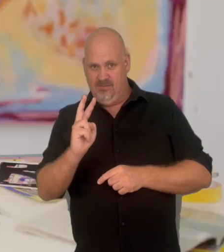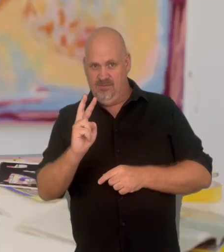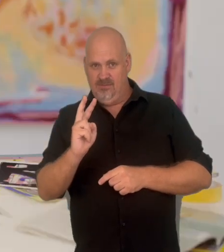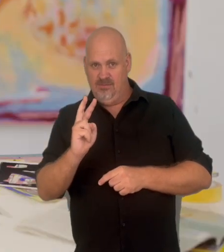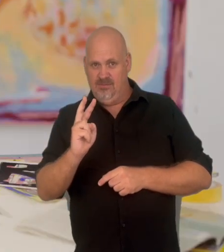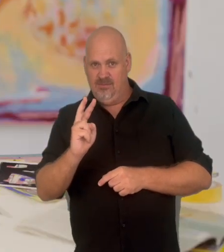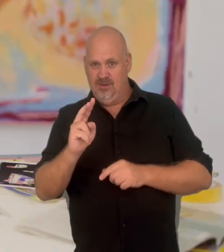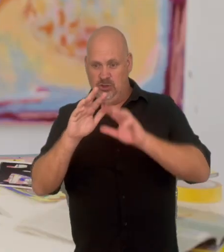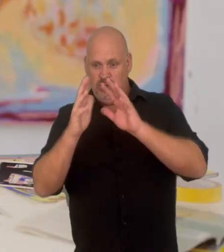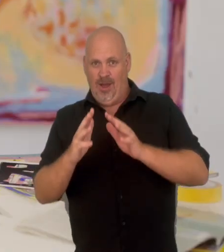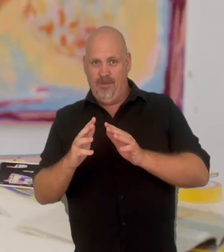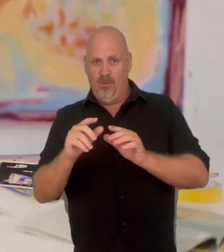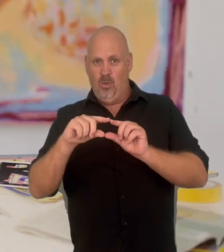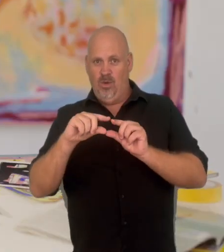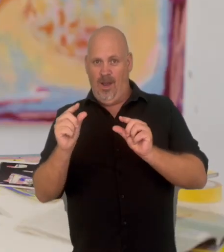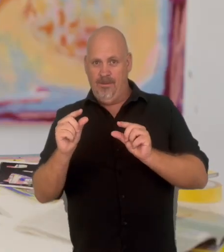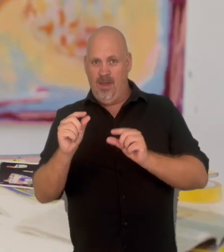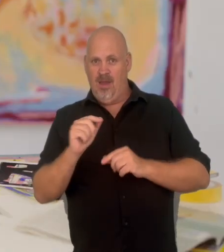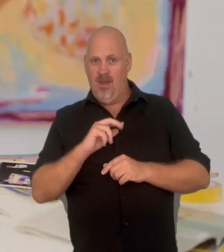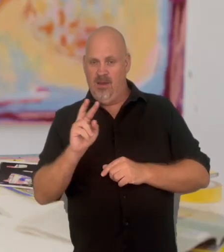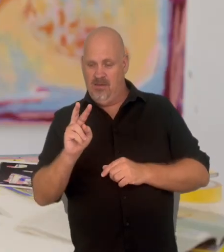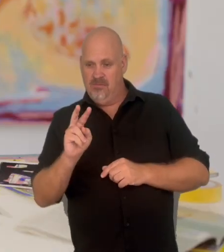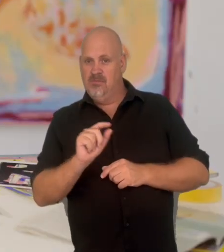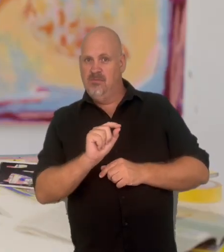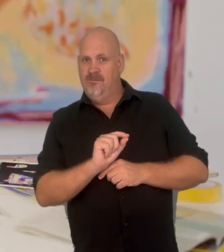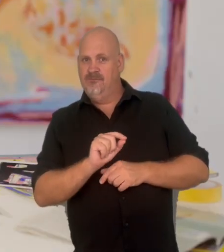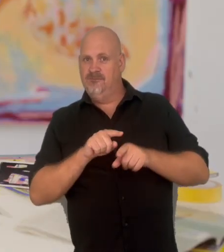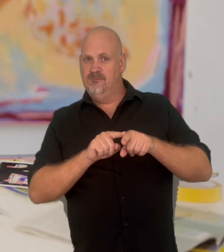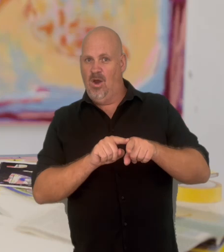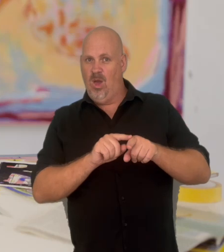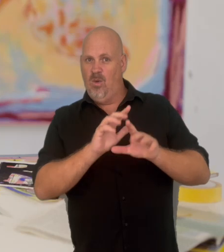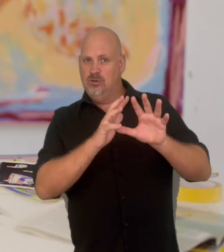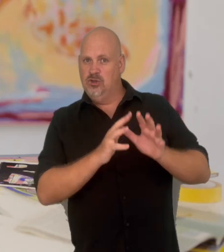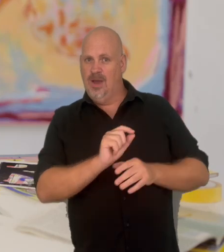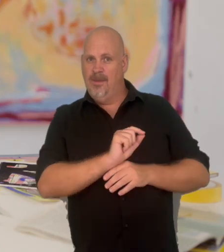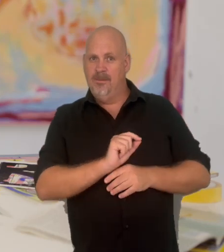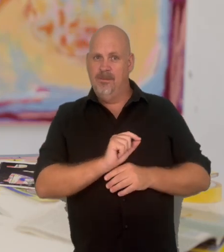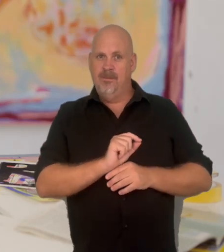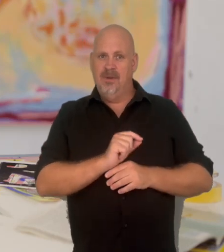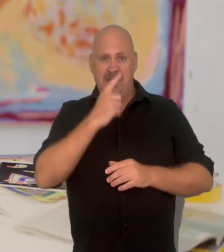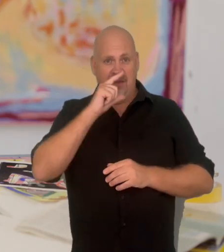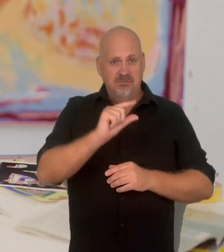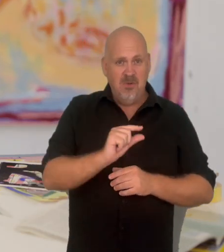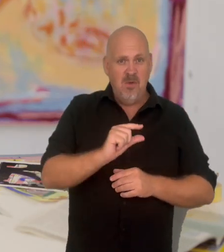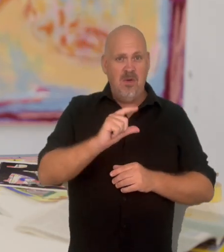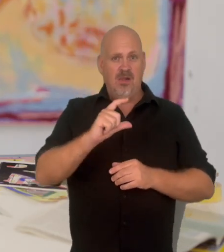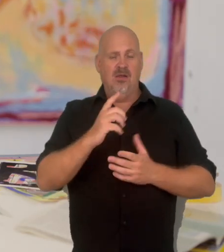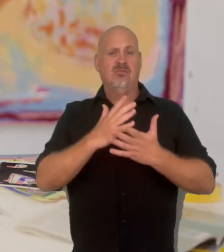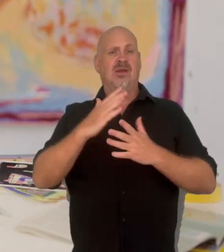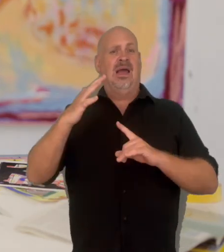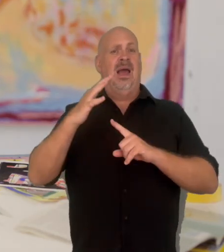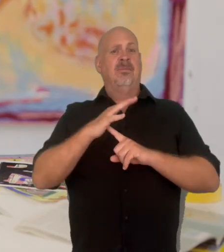cucumbers, and you can make them tiny or you can make them really large. It just the key thing here is it's all about